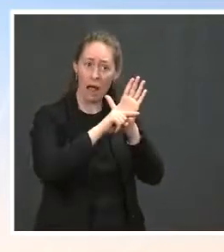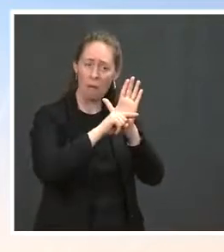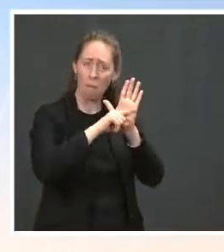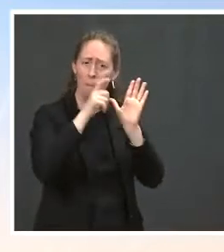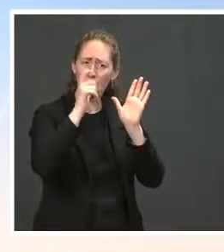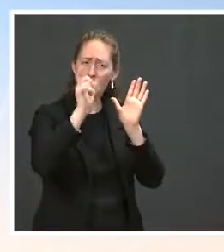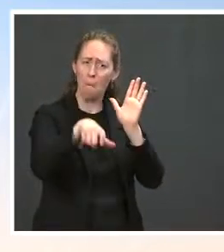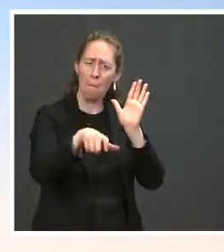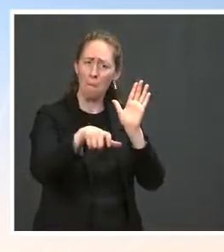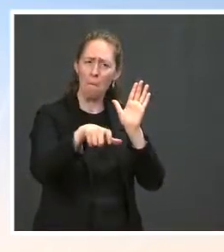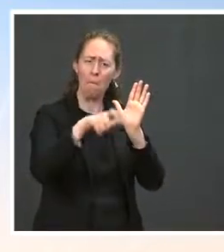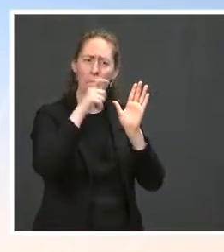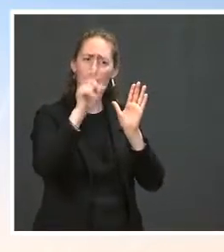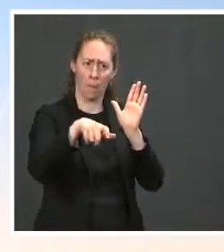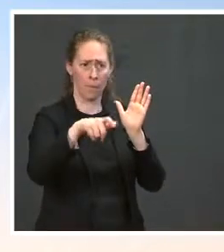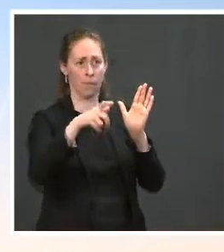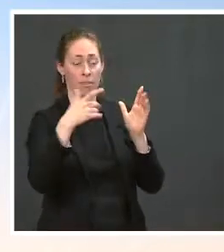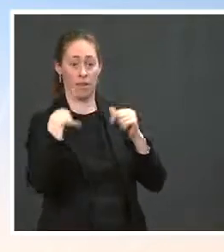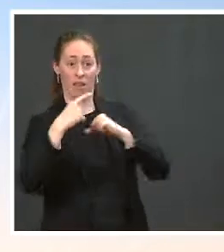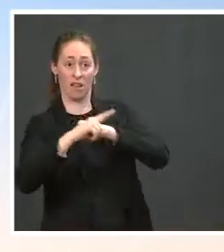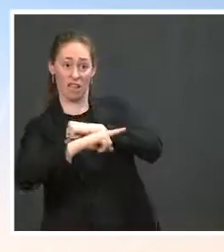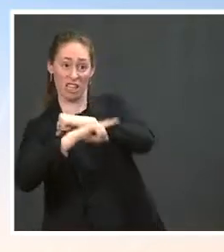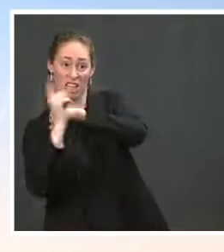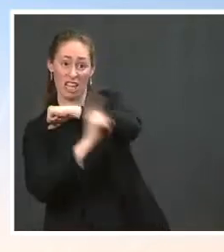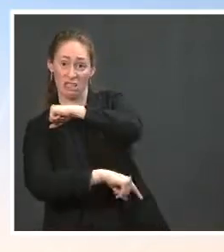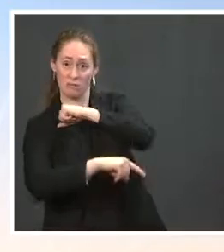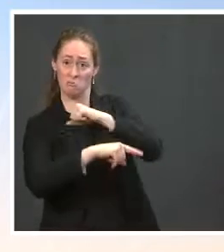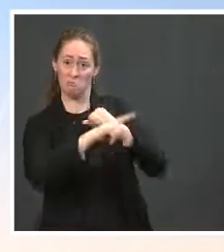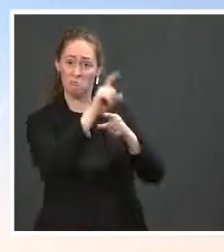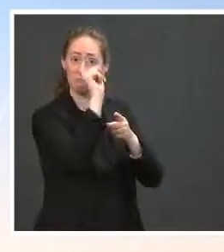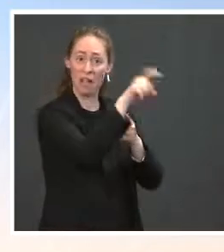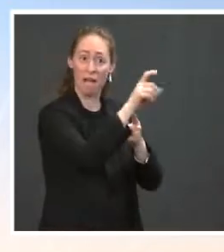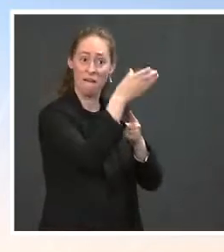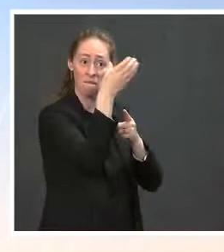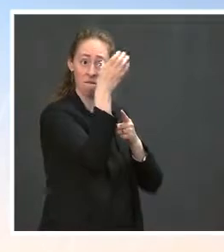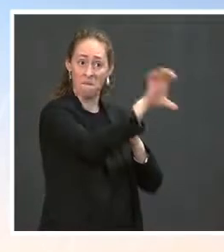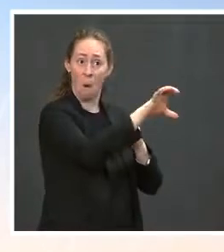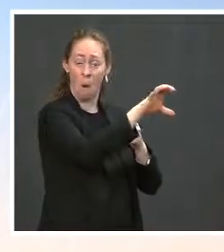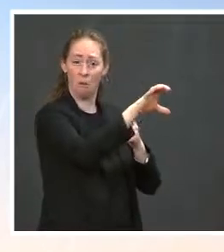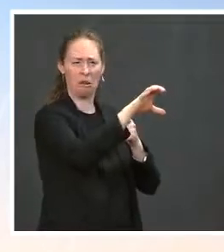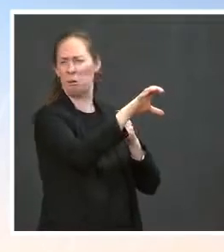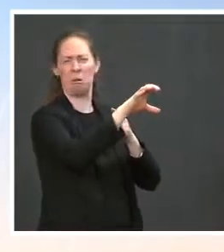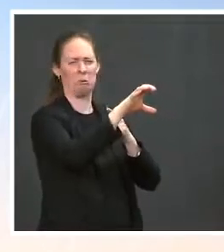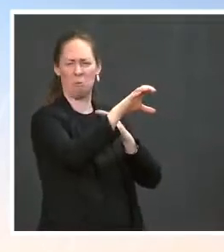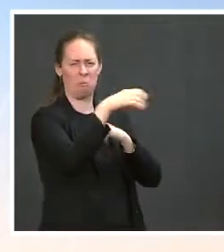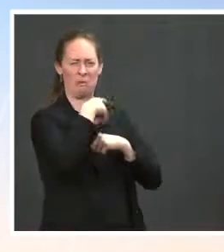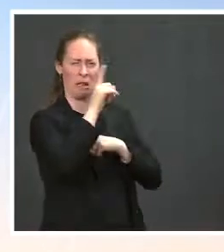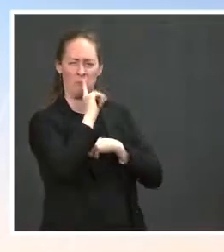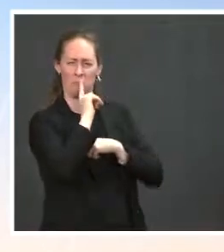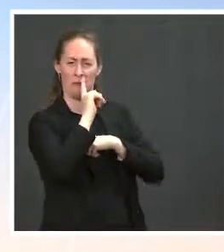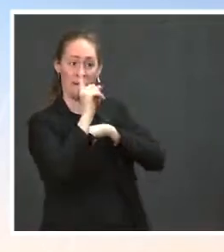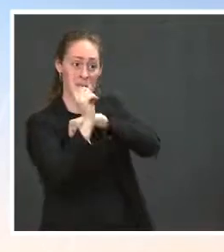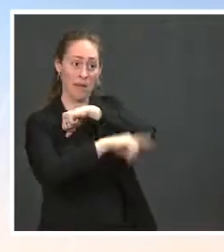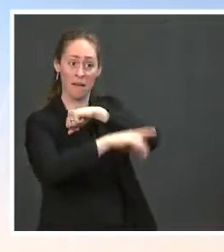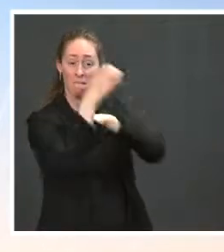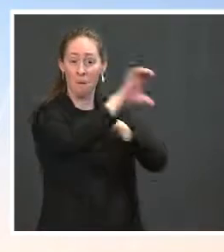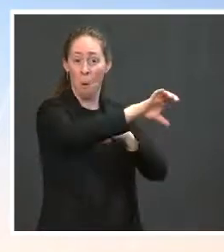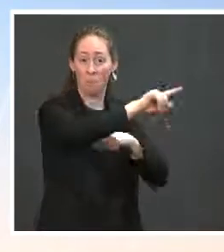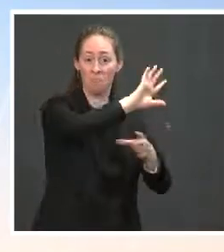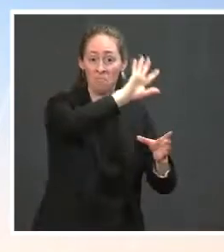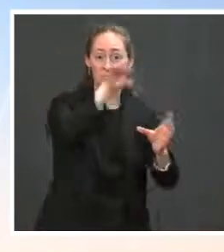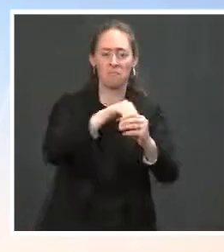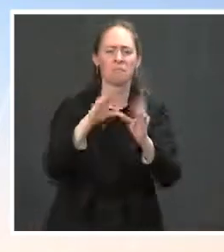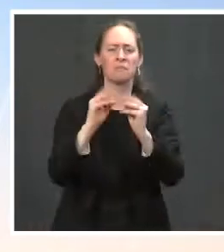anyone to attend a summit. That would be a strange strategy. It was meant to put in place consequences for the actions that were